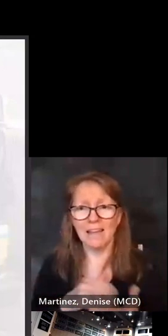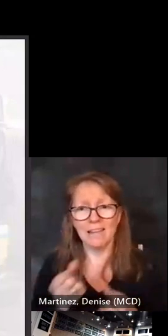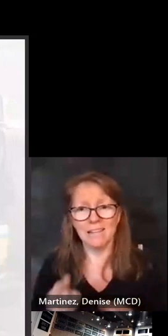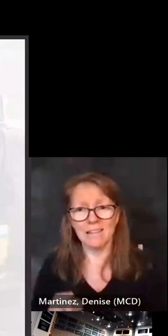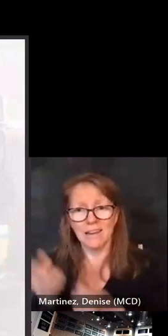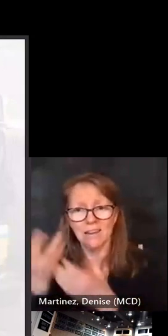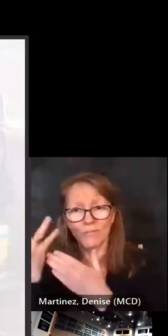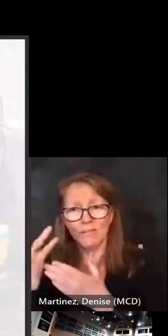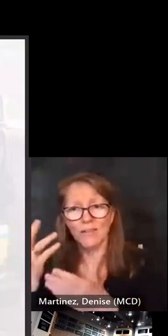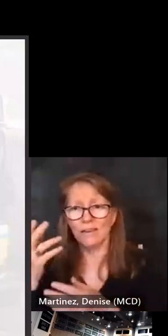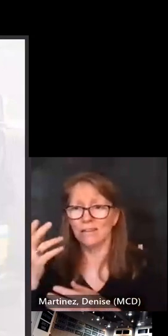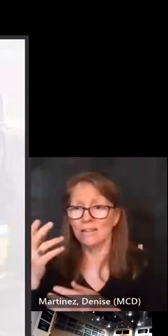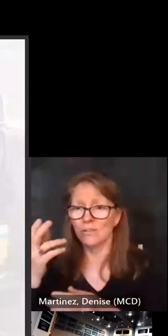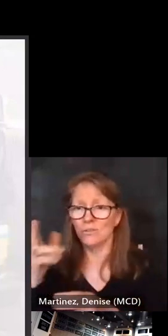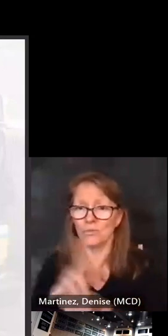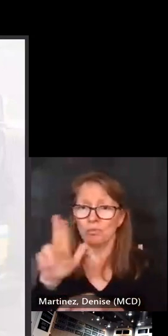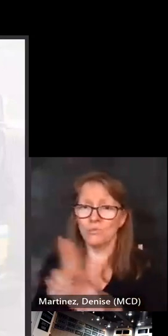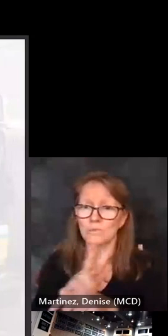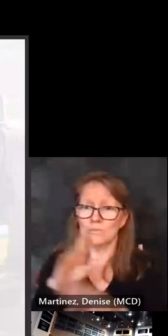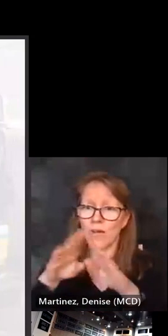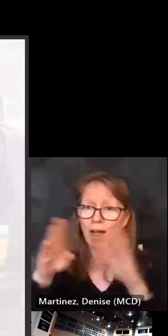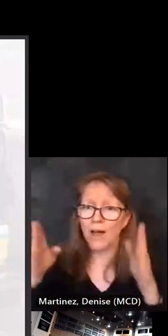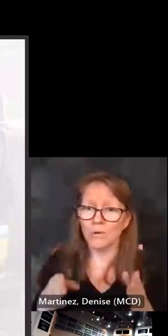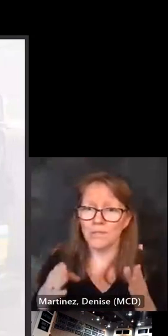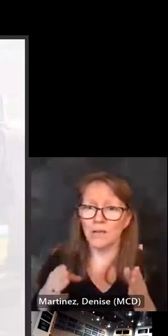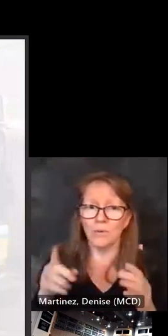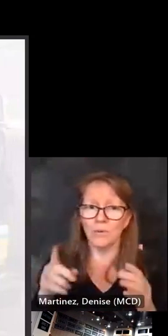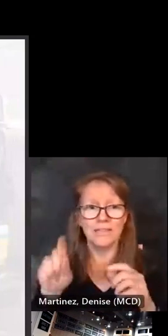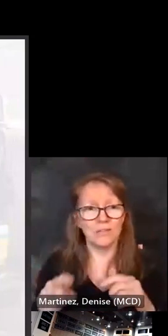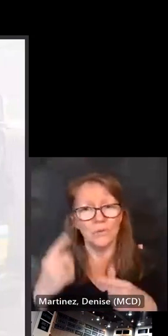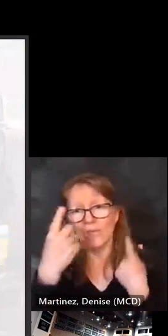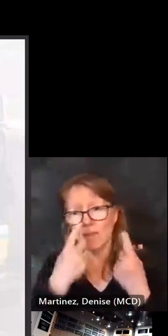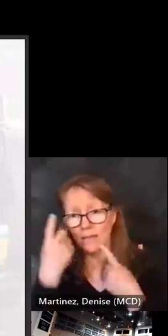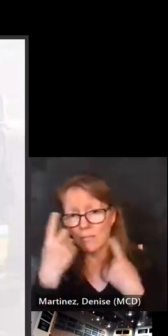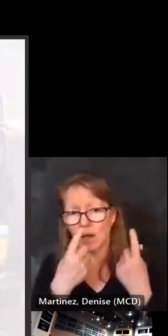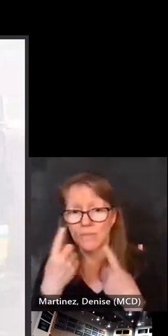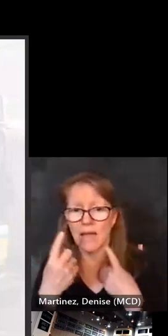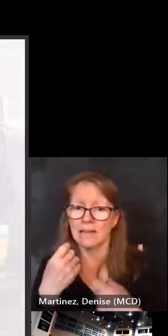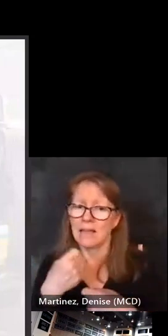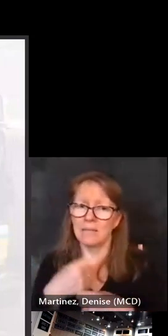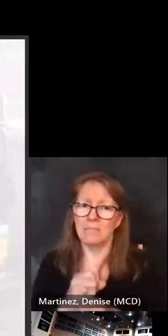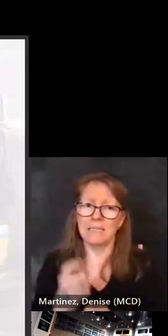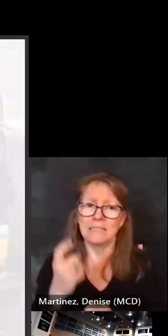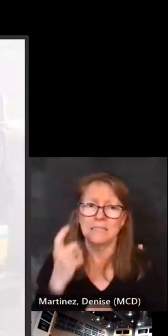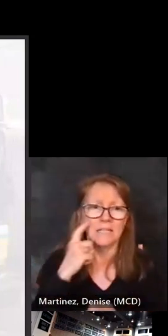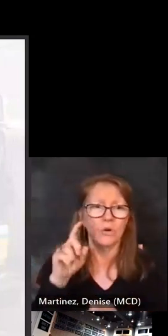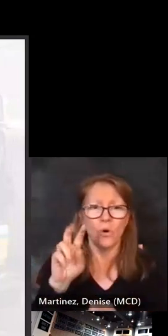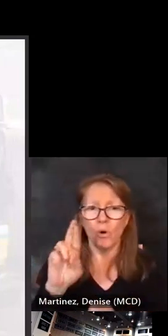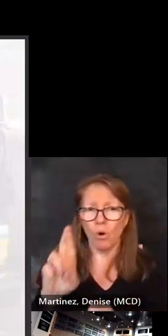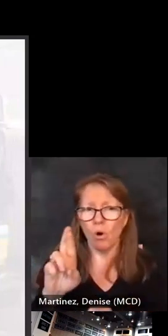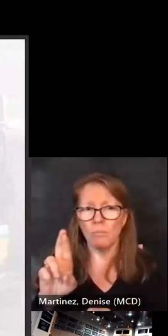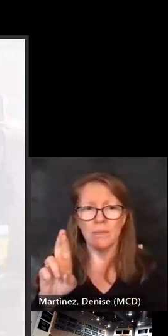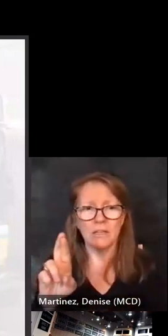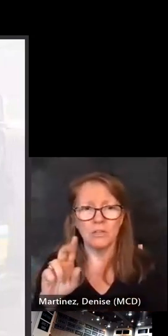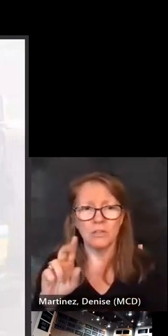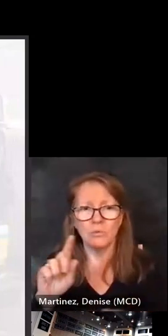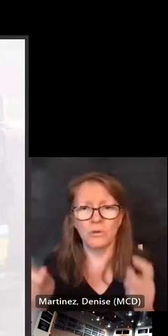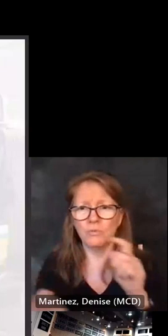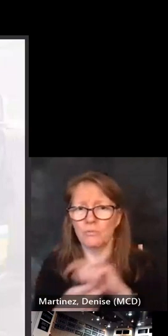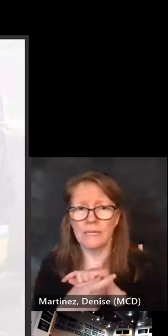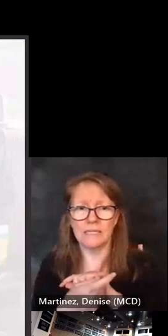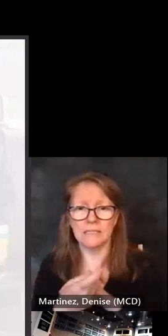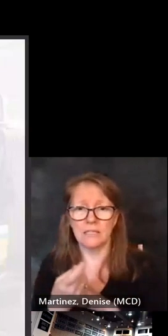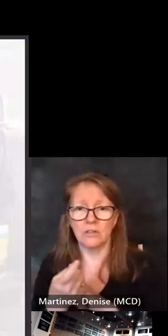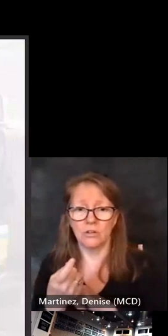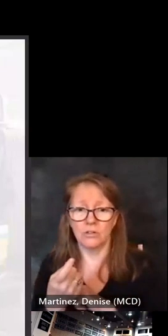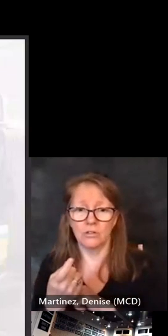most, you know, what is needed here. So that really didn't make sense. And I hope you would reconsider that proposal that